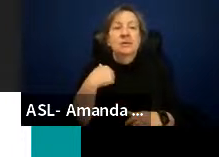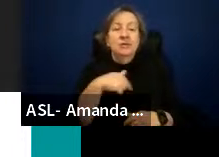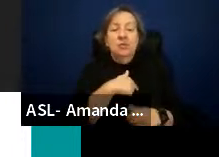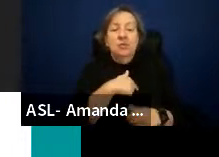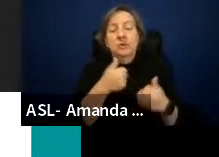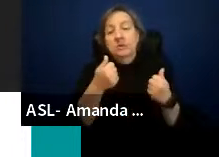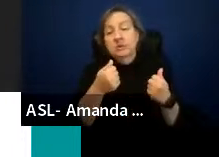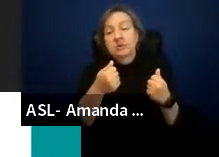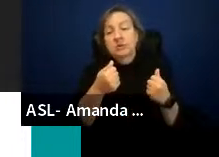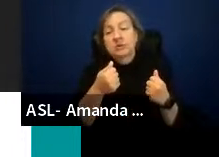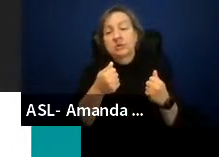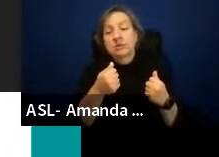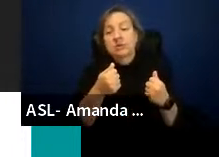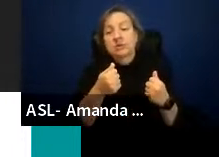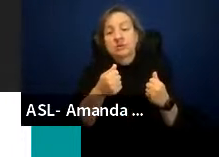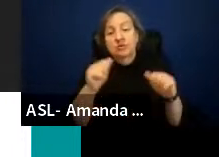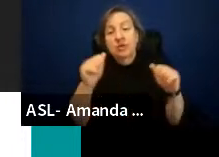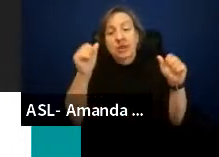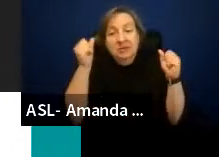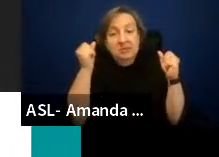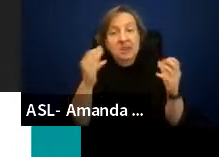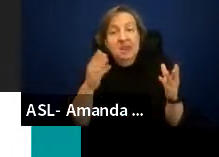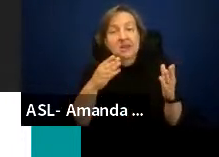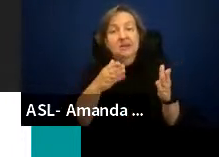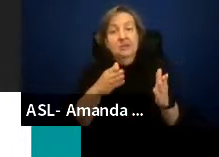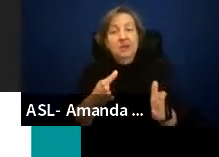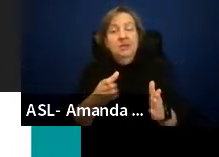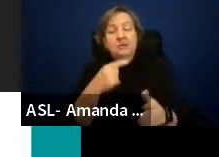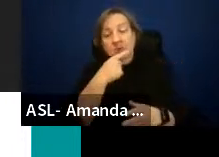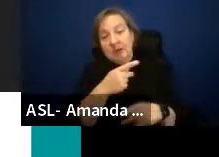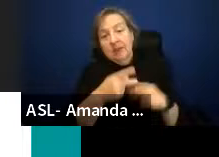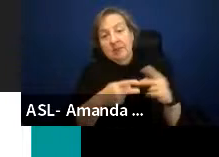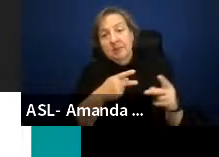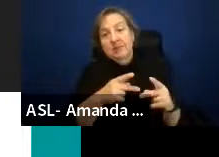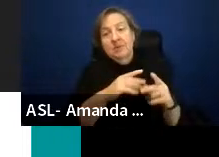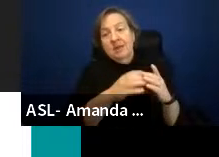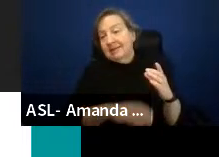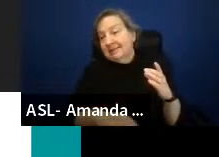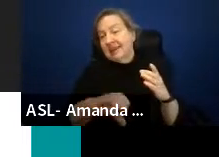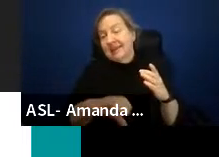tried numerous ways to tell folks that a tunnel isn't feasible.